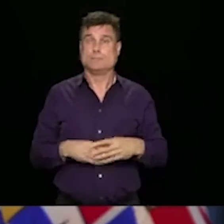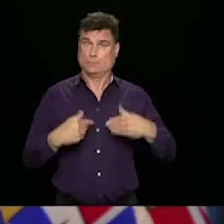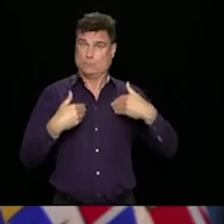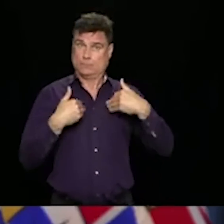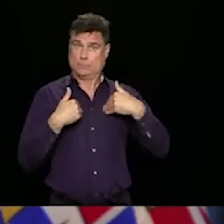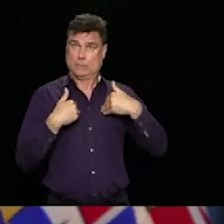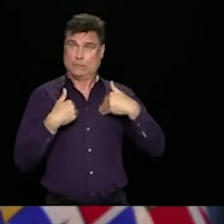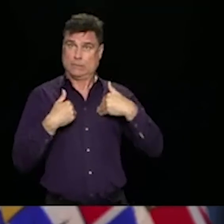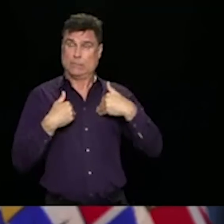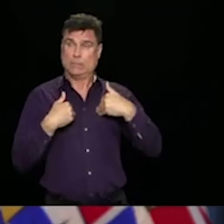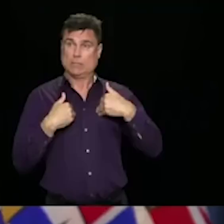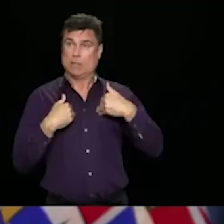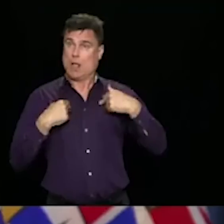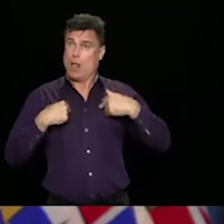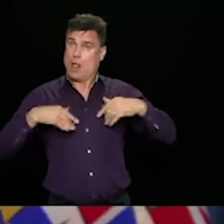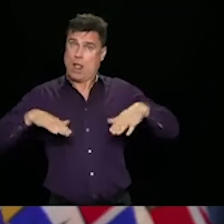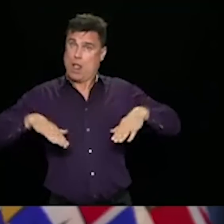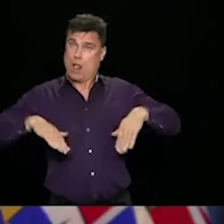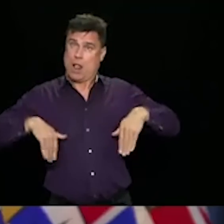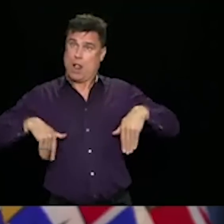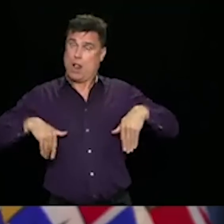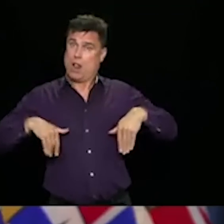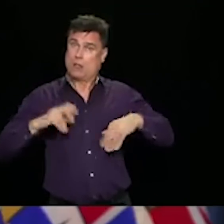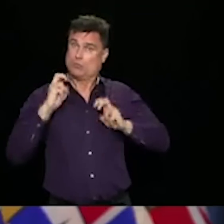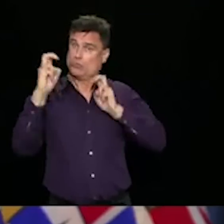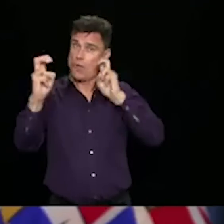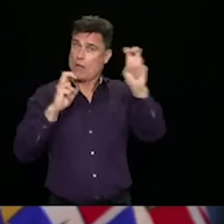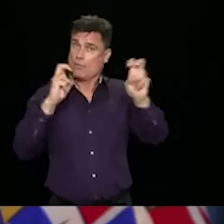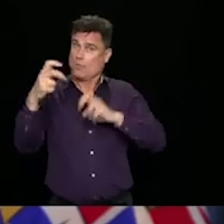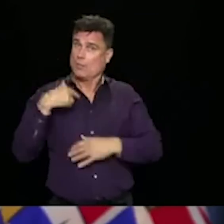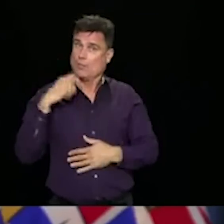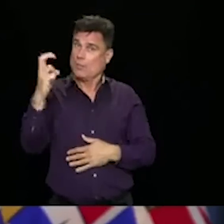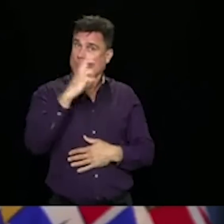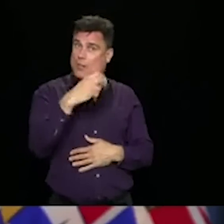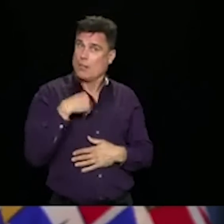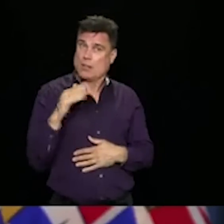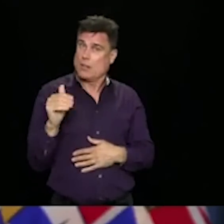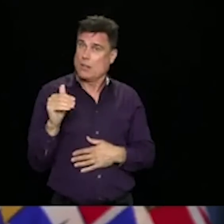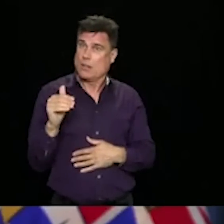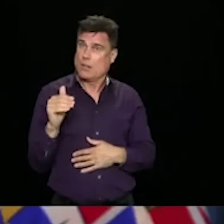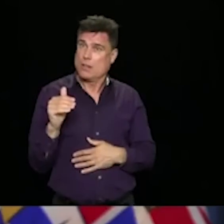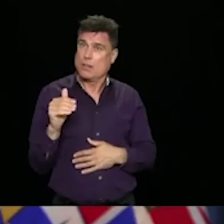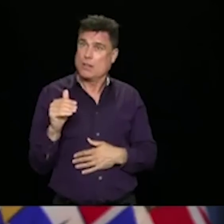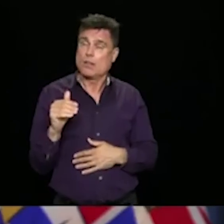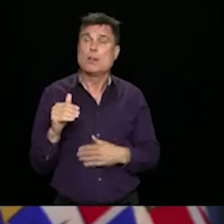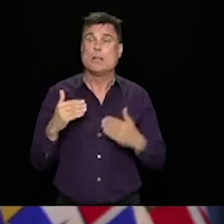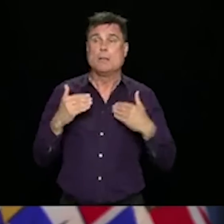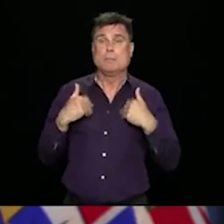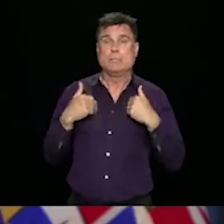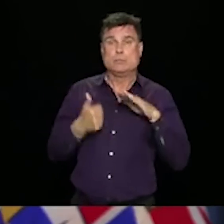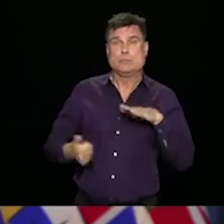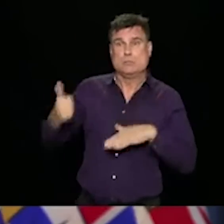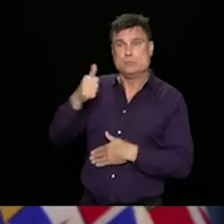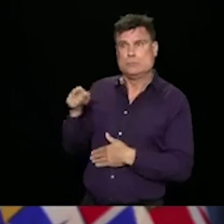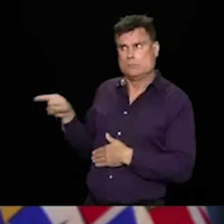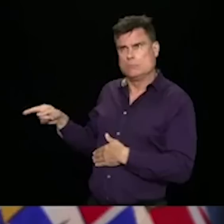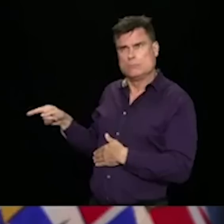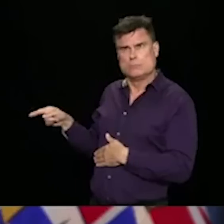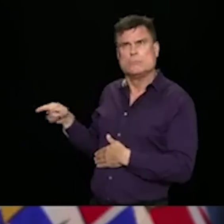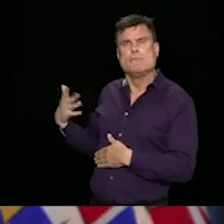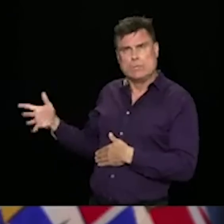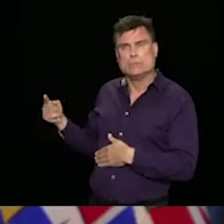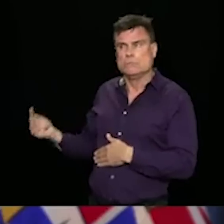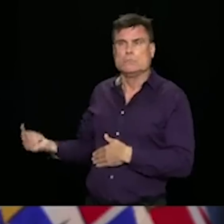haven't been traveling very much, so Minister Dix can comment on Vancouver, but, you know, certainly around here in Victoria,